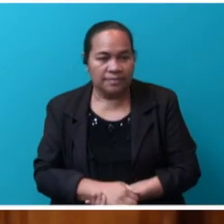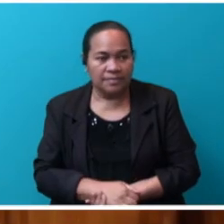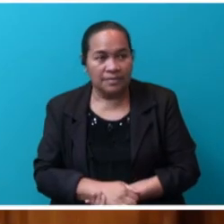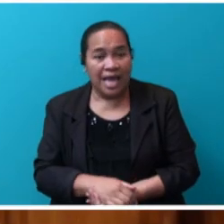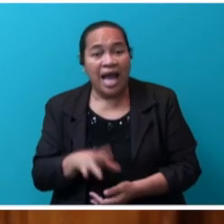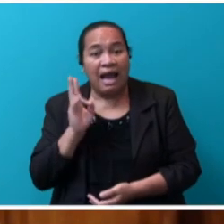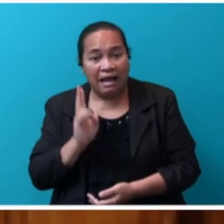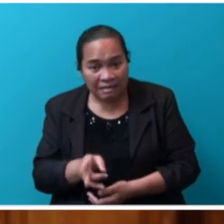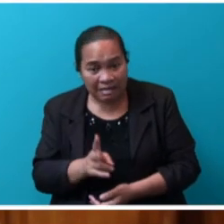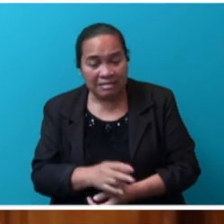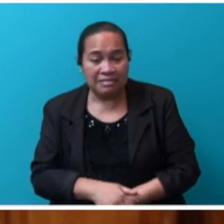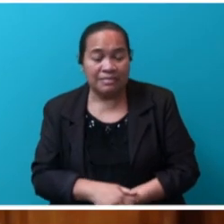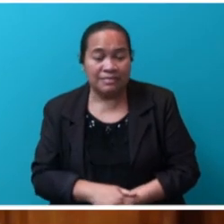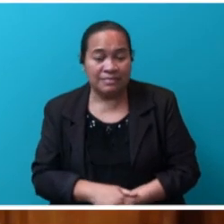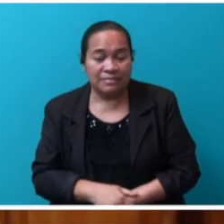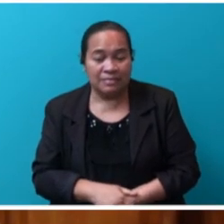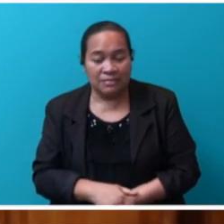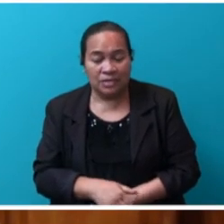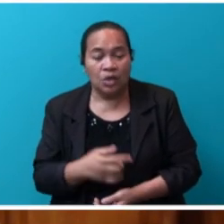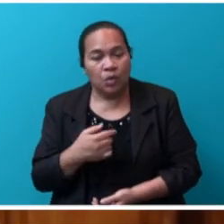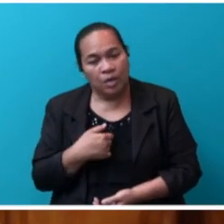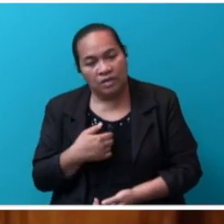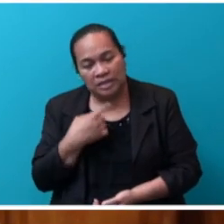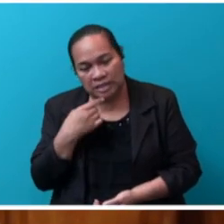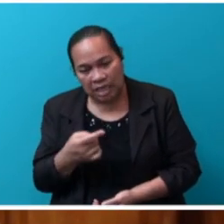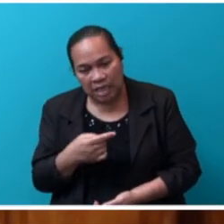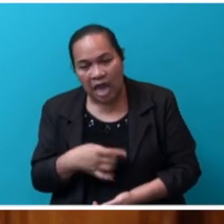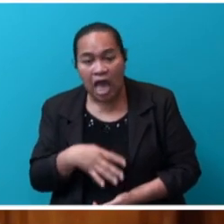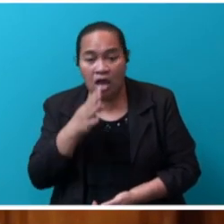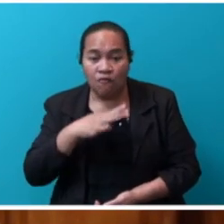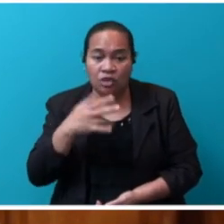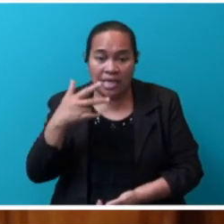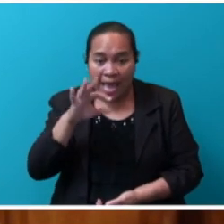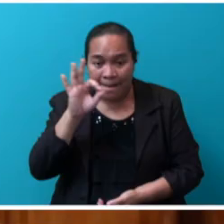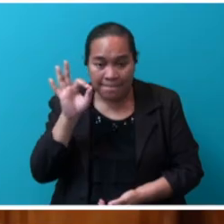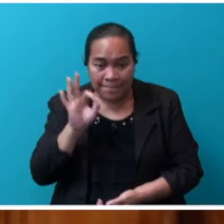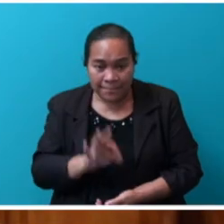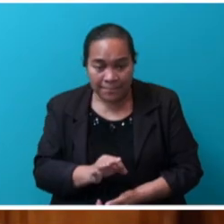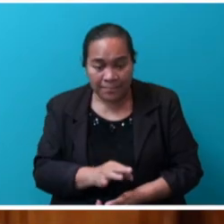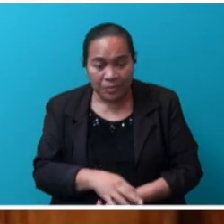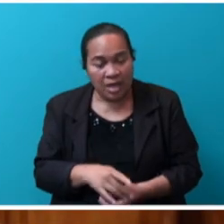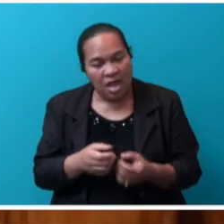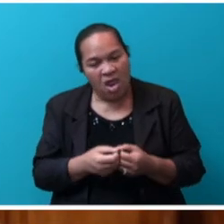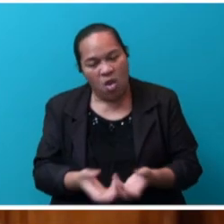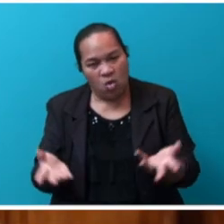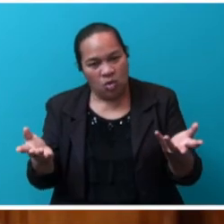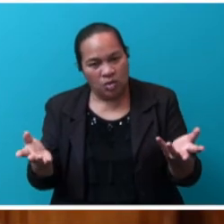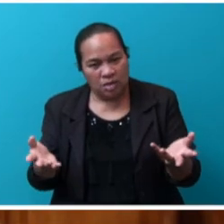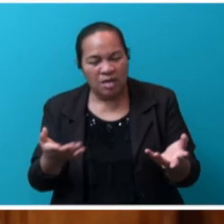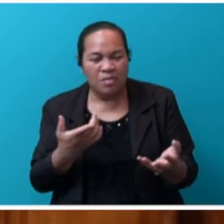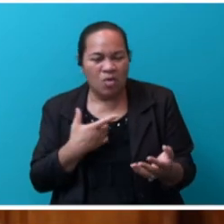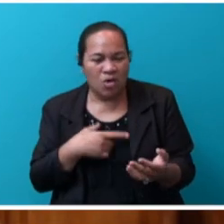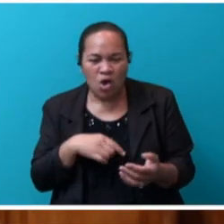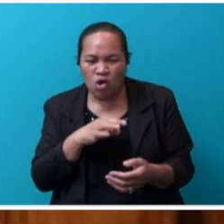again, we have reiterated that 48% of the water produced in our dams and reservoirs are lost through non-revenue